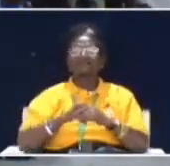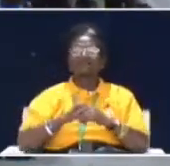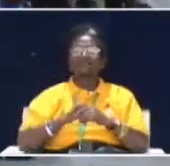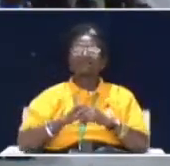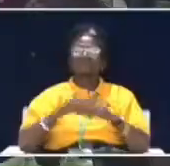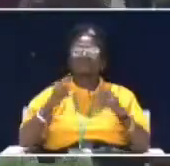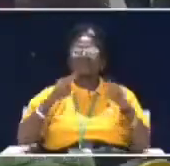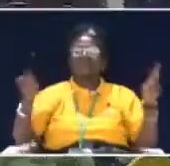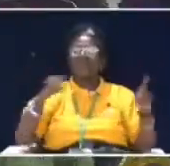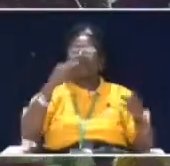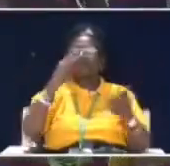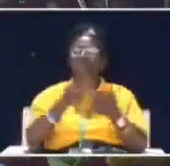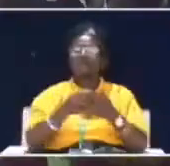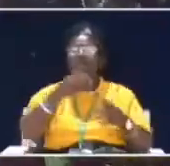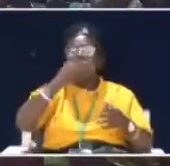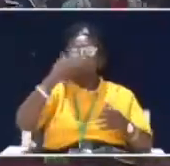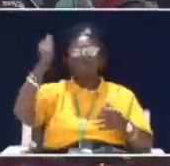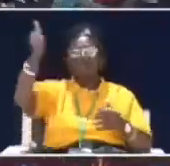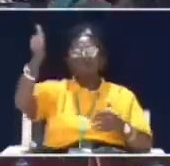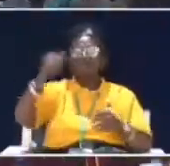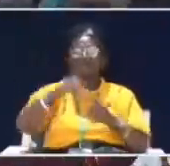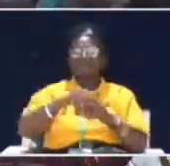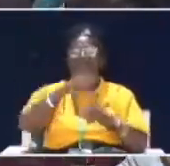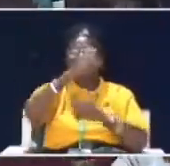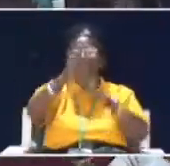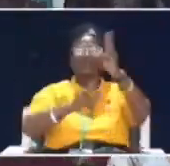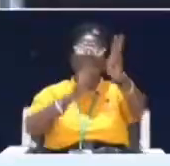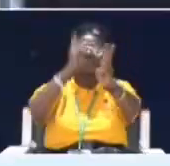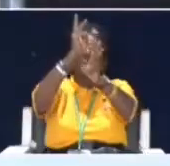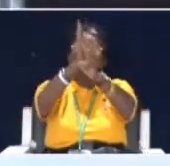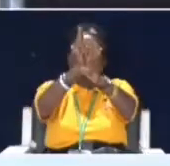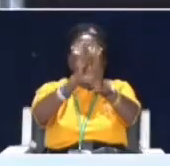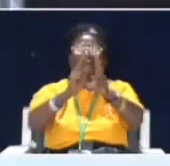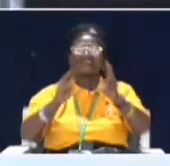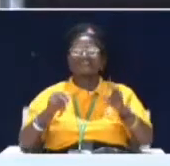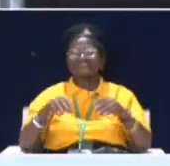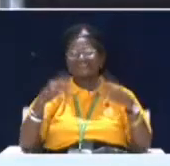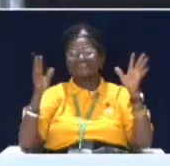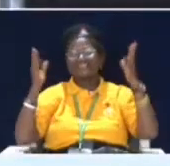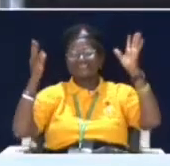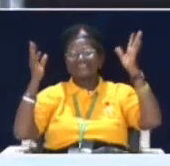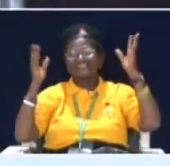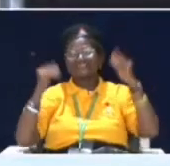Very good, the best in the world. Oh,